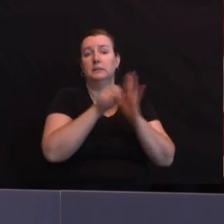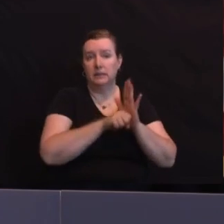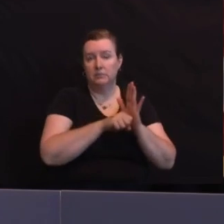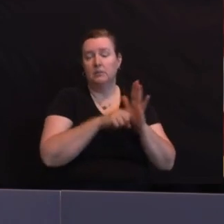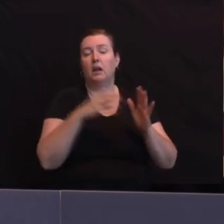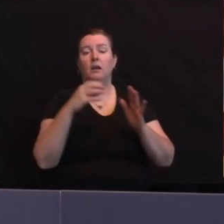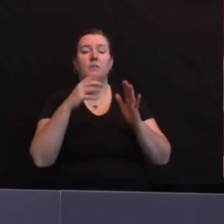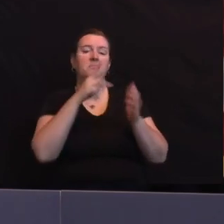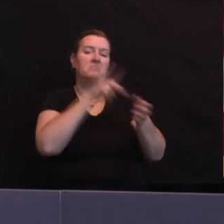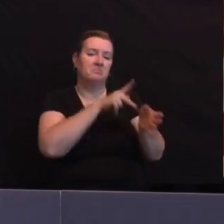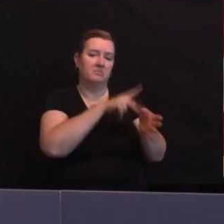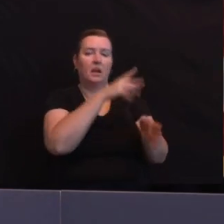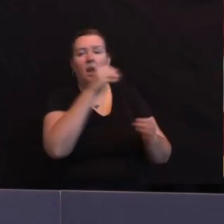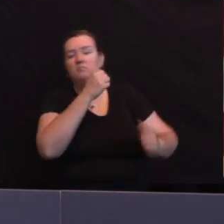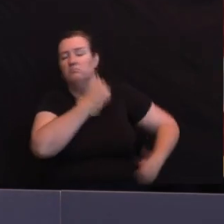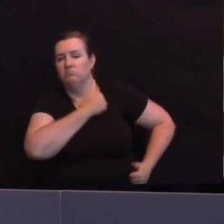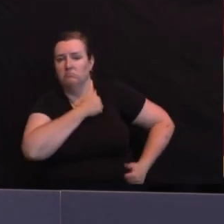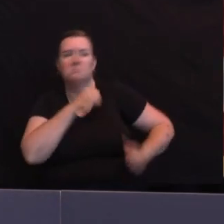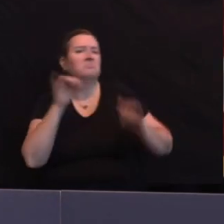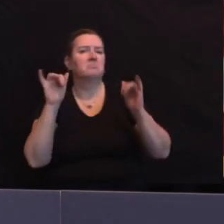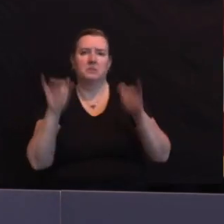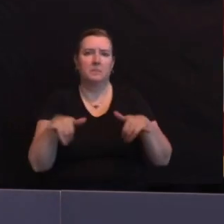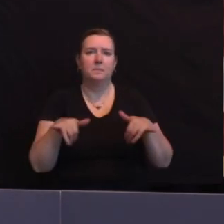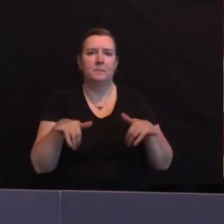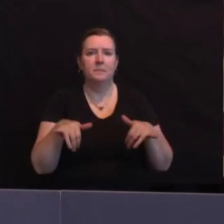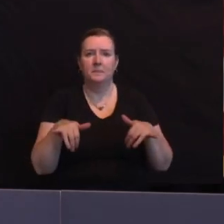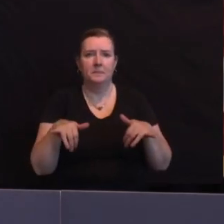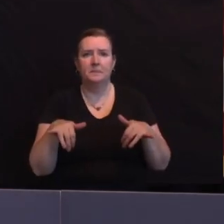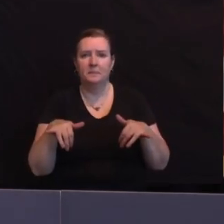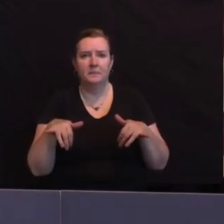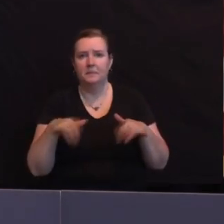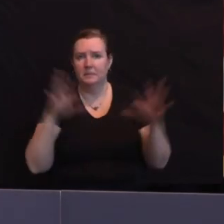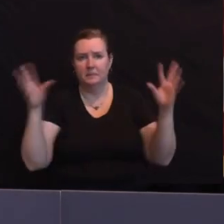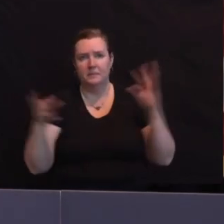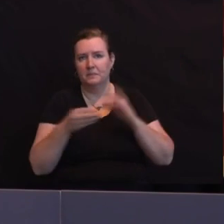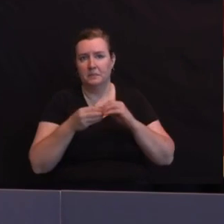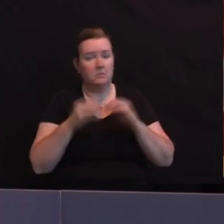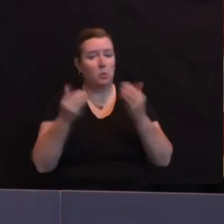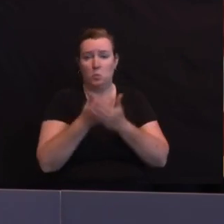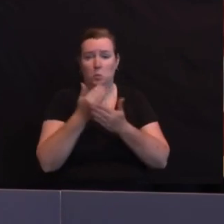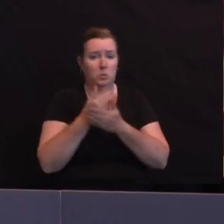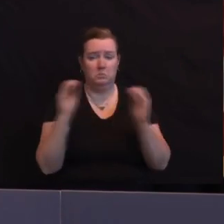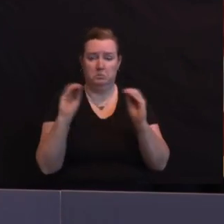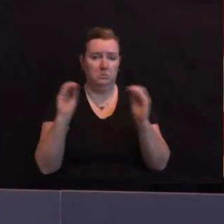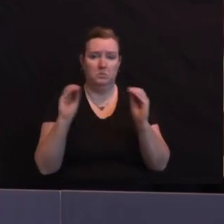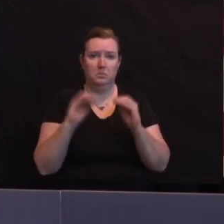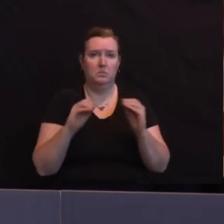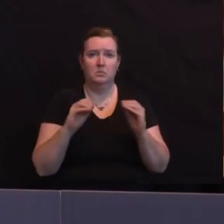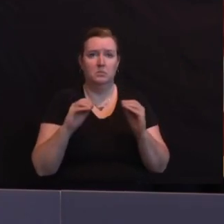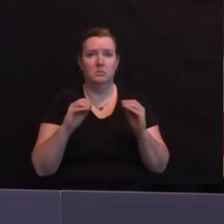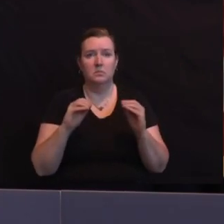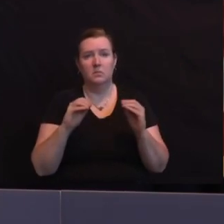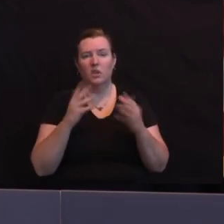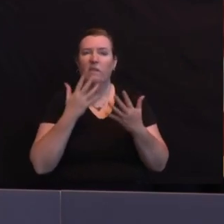390 cases among residents. That's cumulative. They are not new cases. and